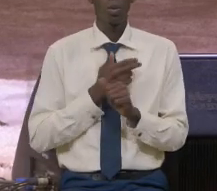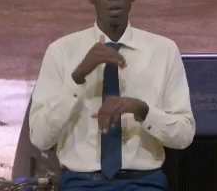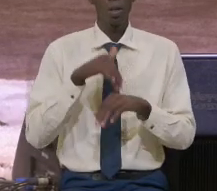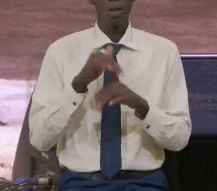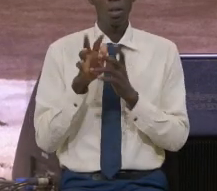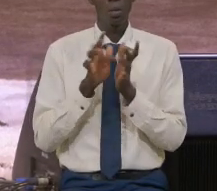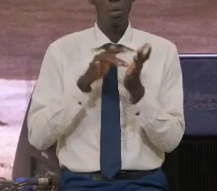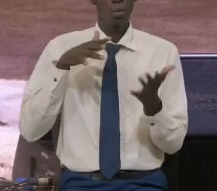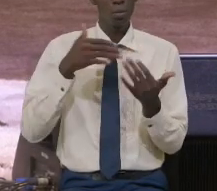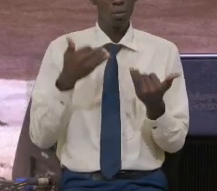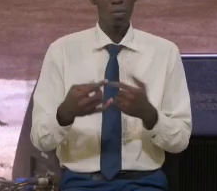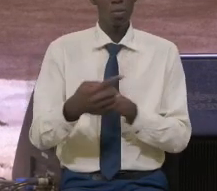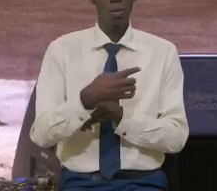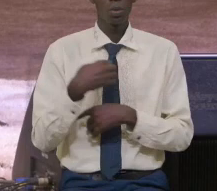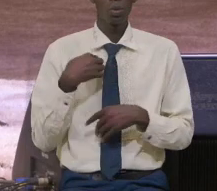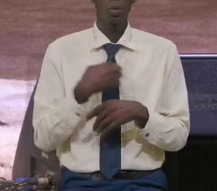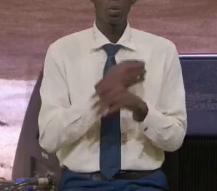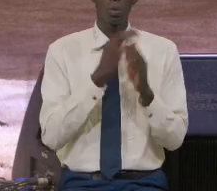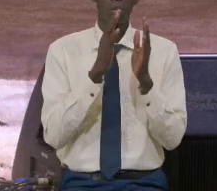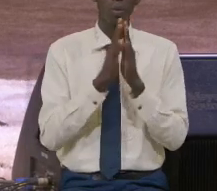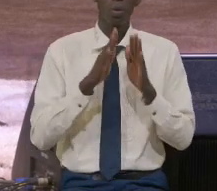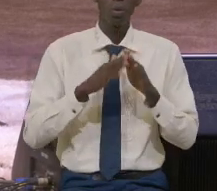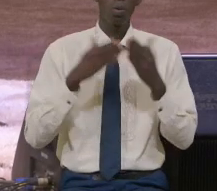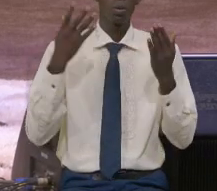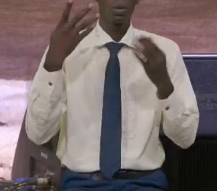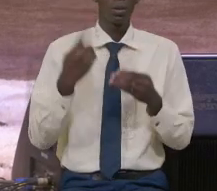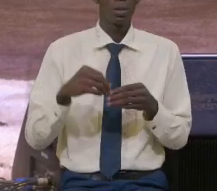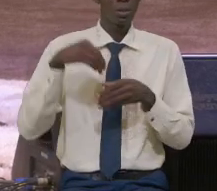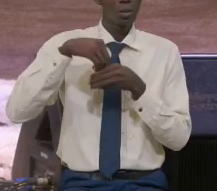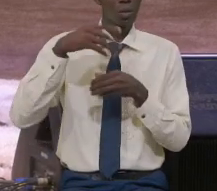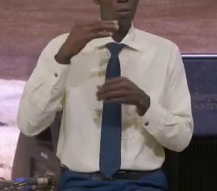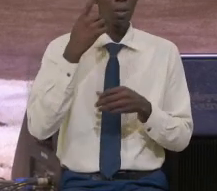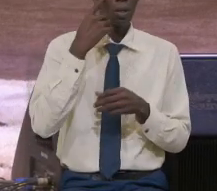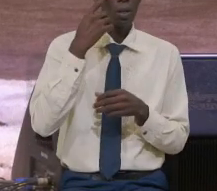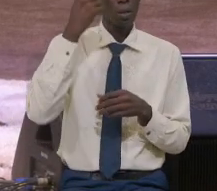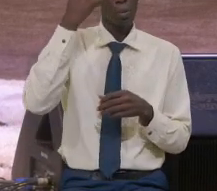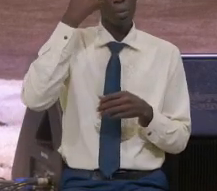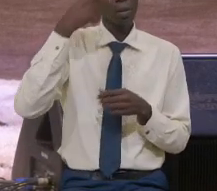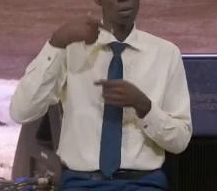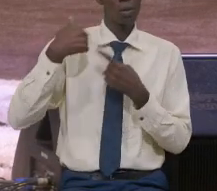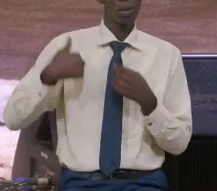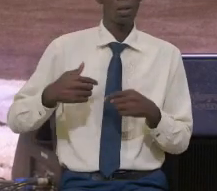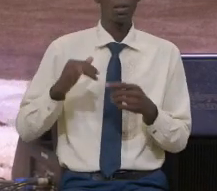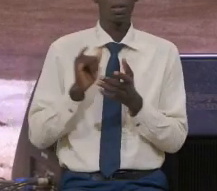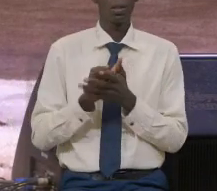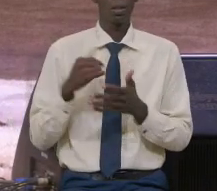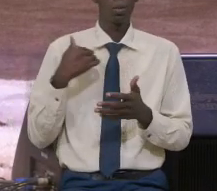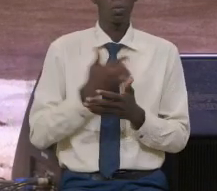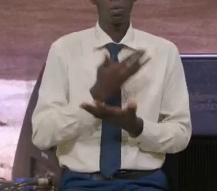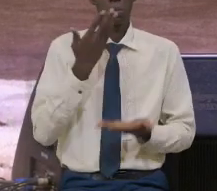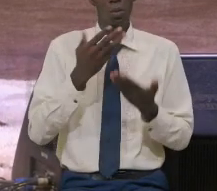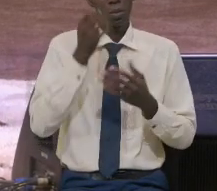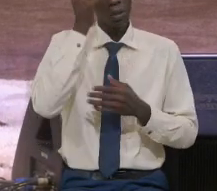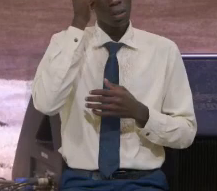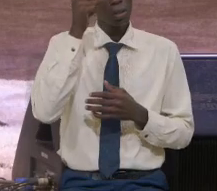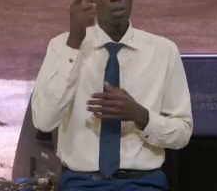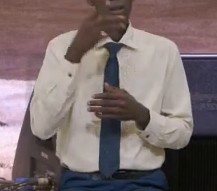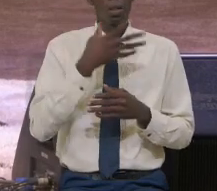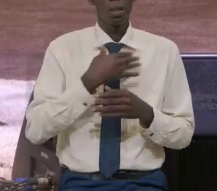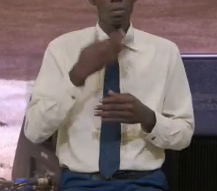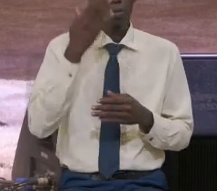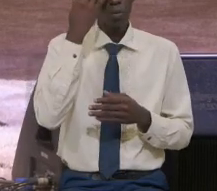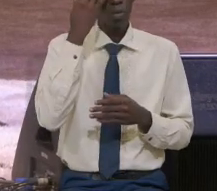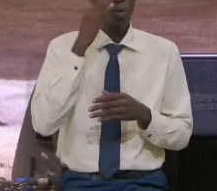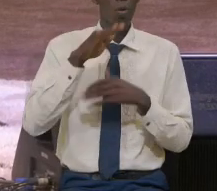today. We pray, Lord, open the eyes of our mind, of our heart, so that we'll understand and comprehend and